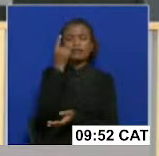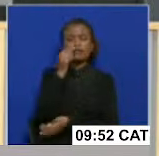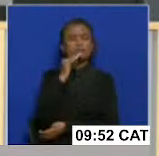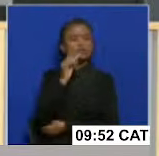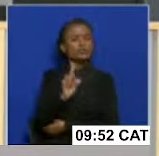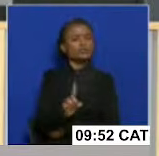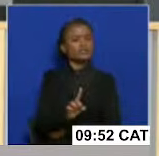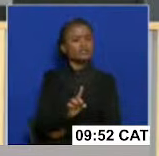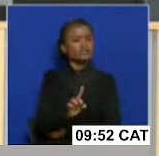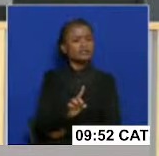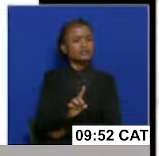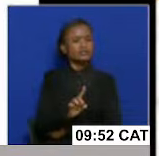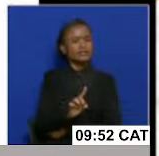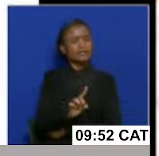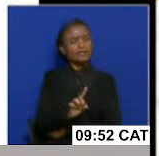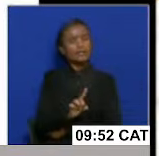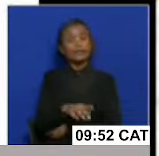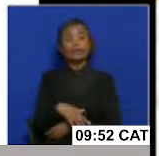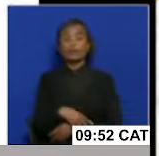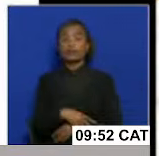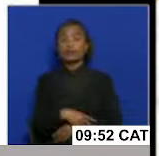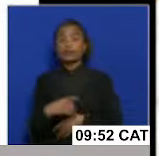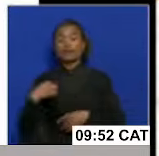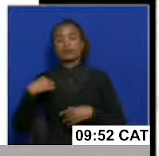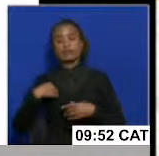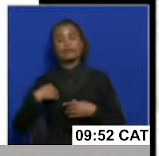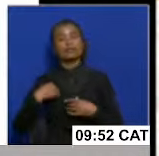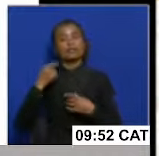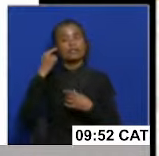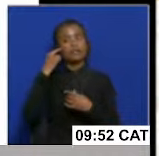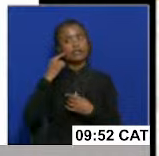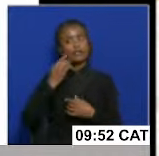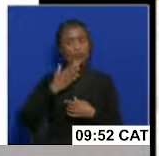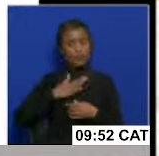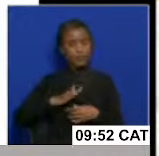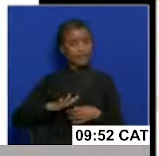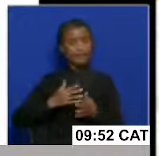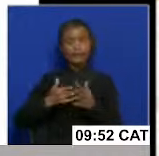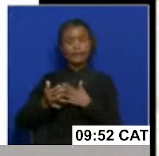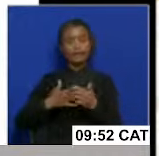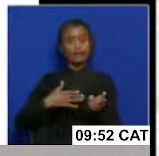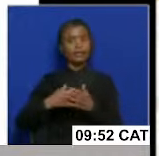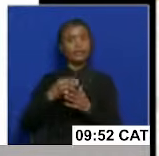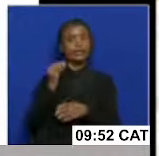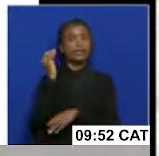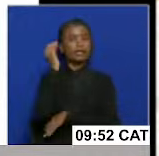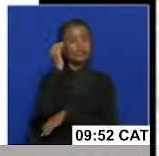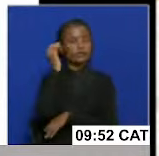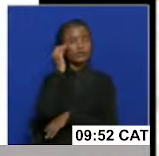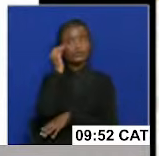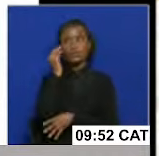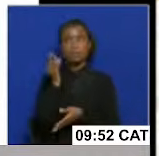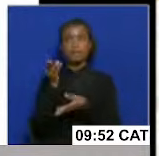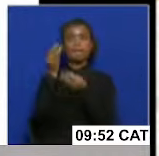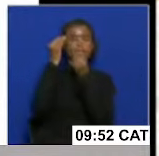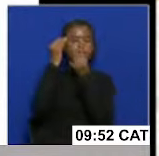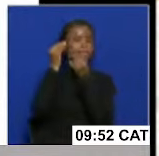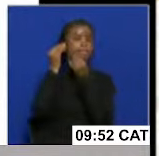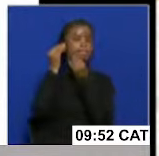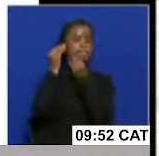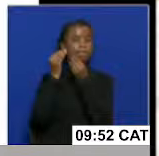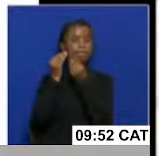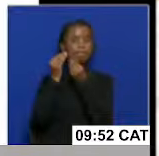He wanted me for any information that might come up that he can work on it. Can